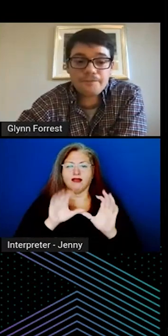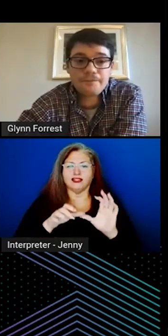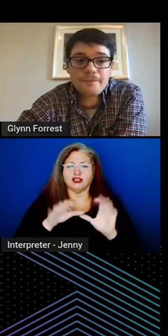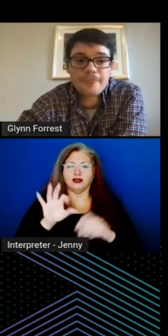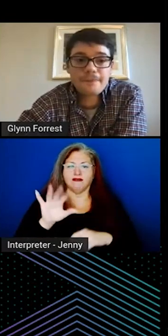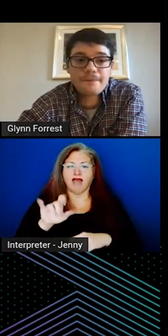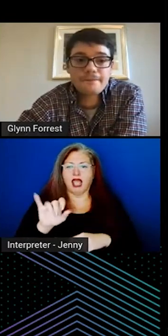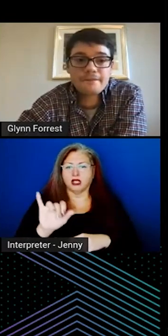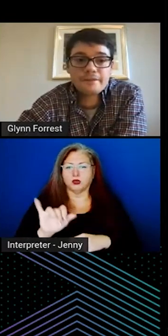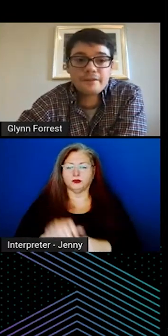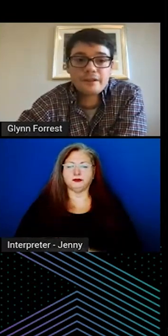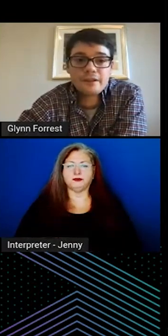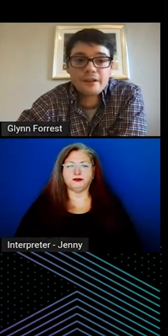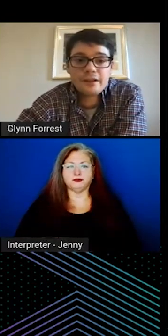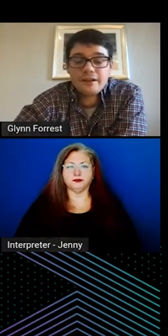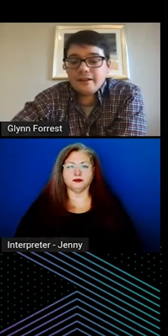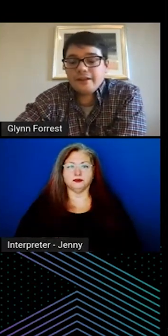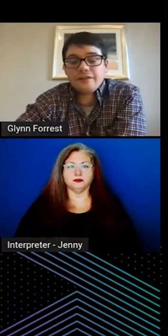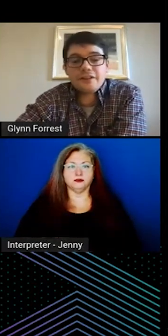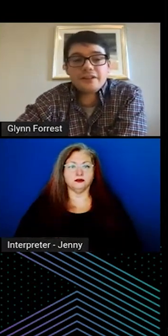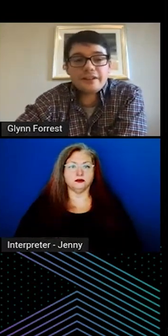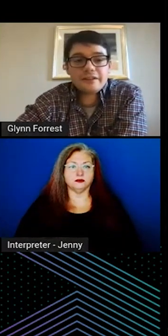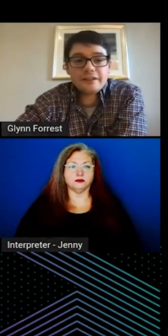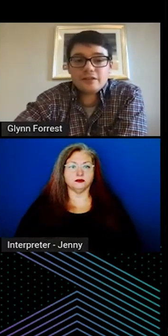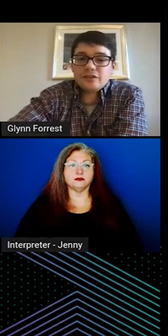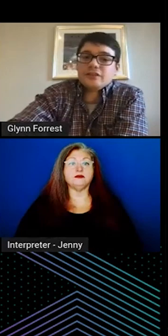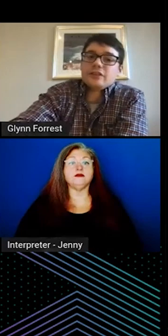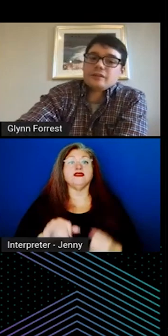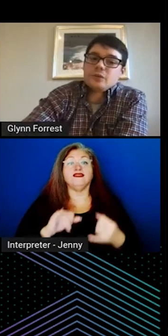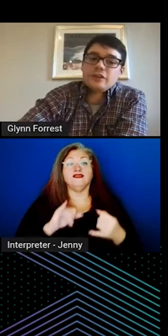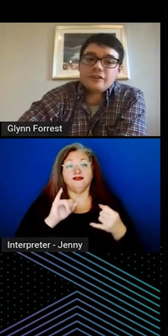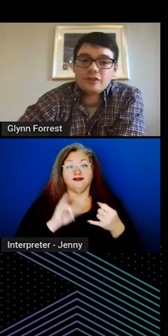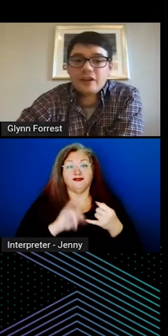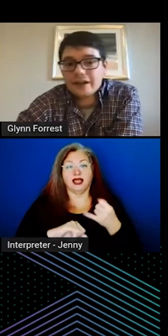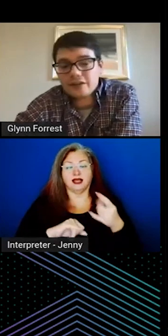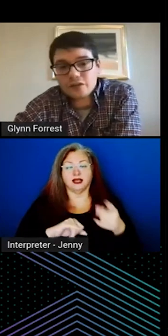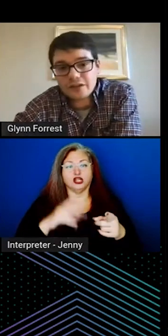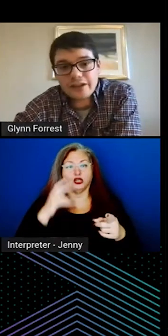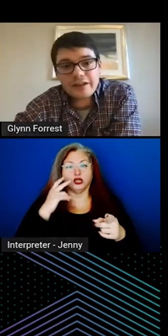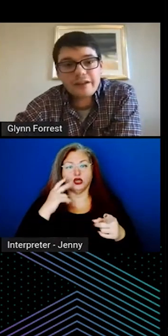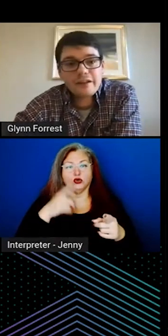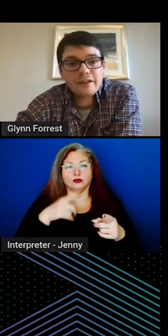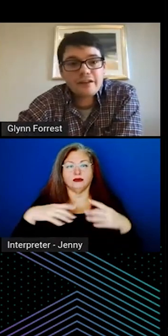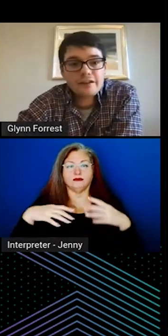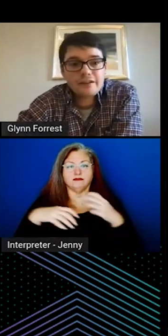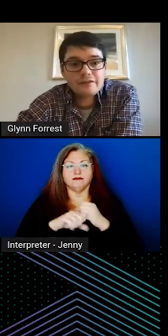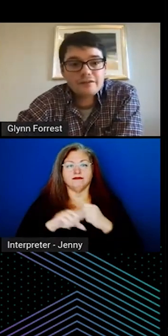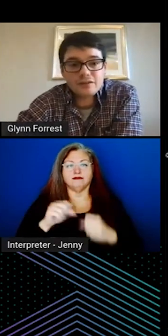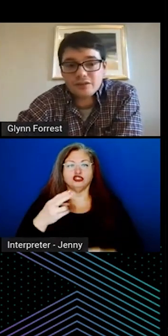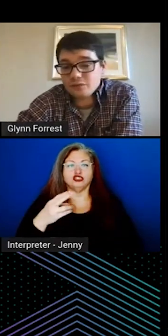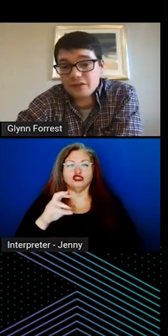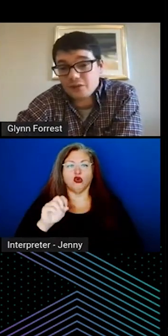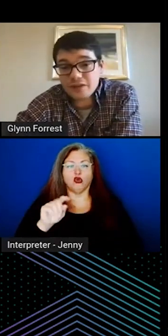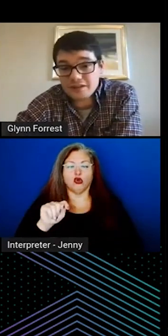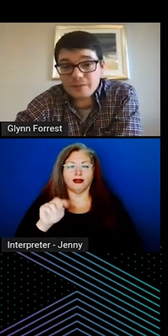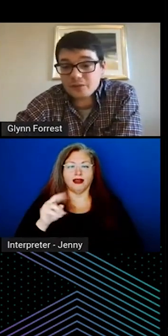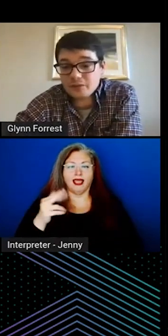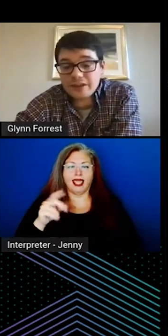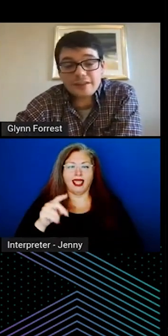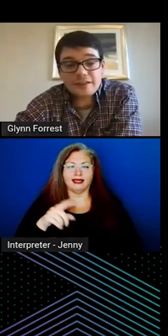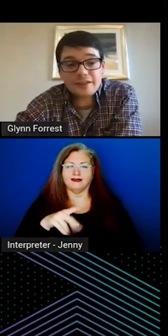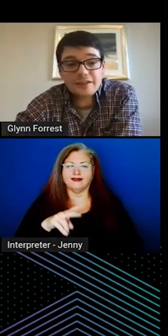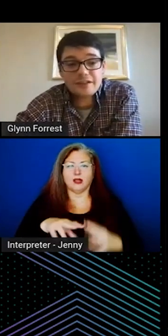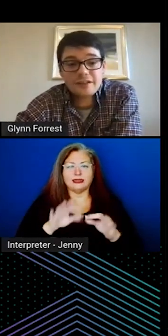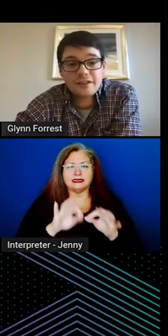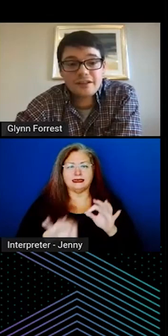well. All right, finally, here's just a look at what the shorthand looks like. See, it's really quite simple to